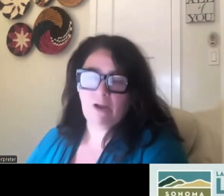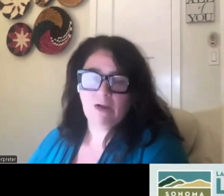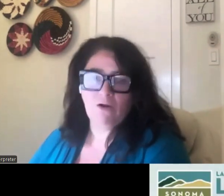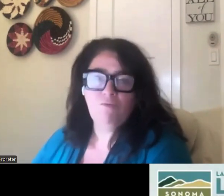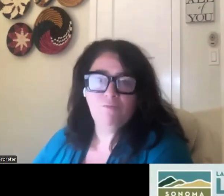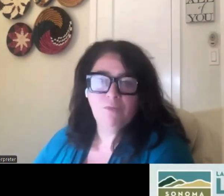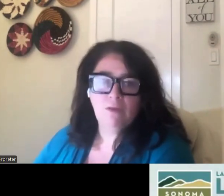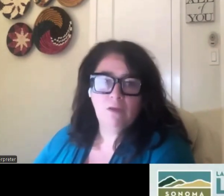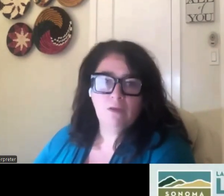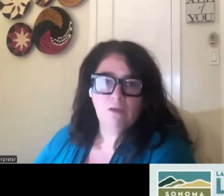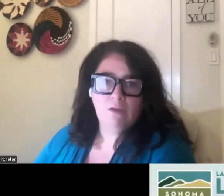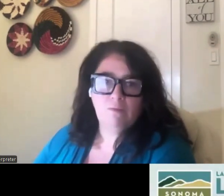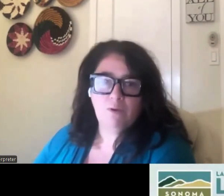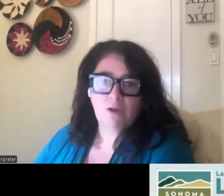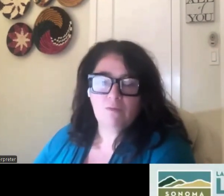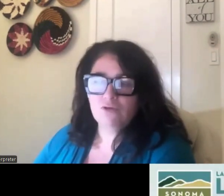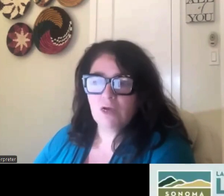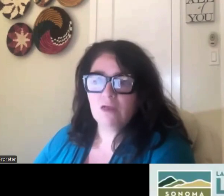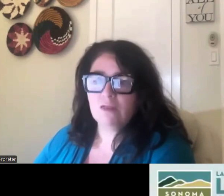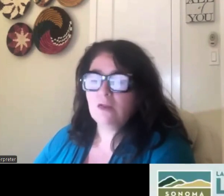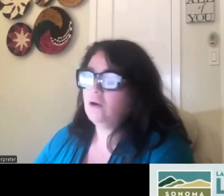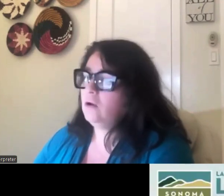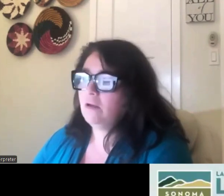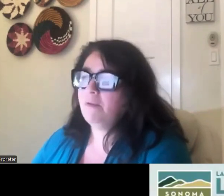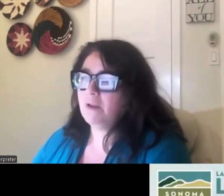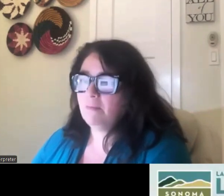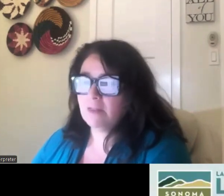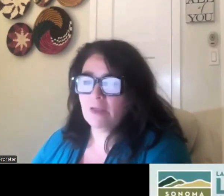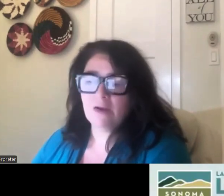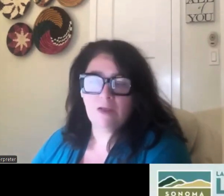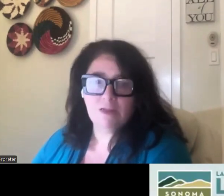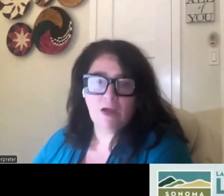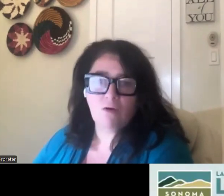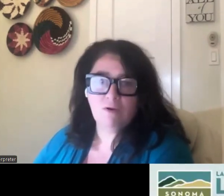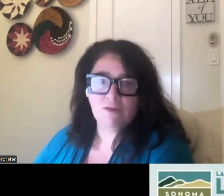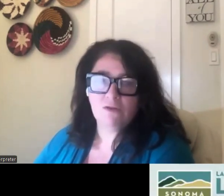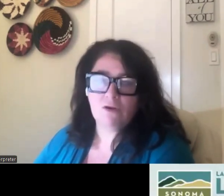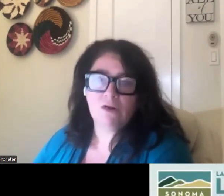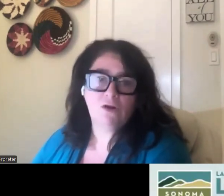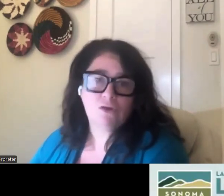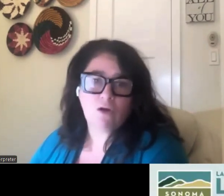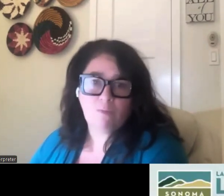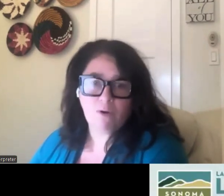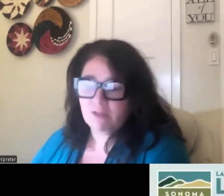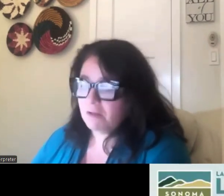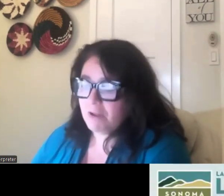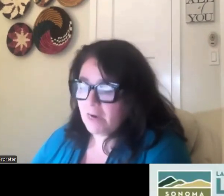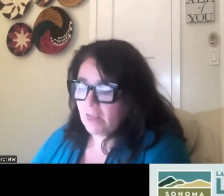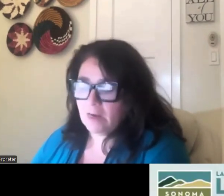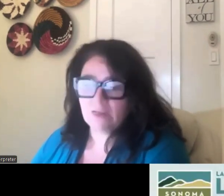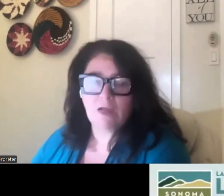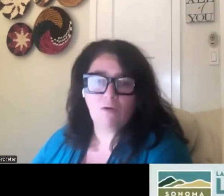don't experience those conversations. They don't engage with those conversations at all